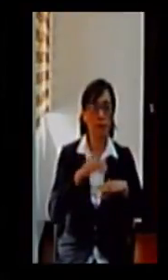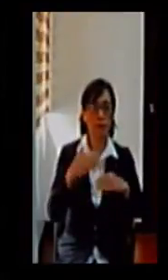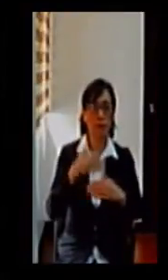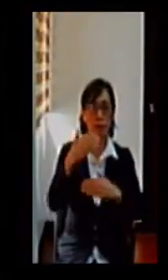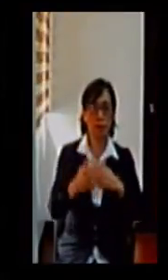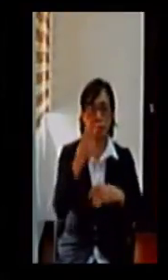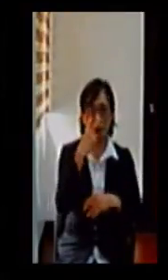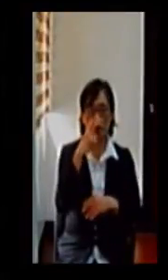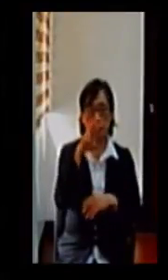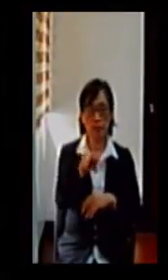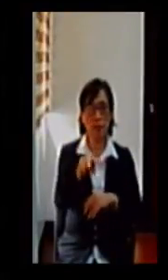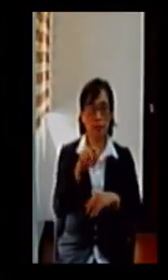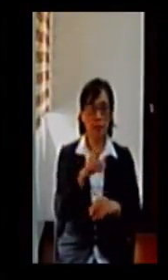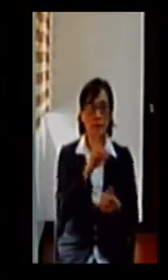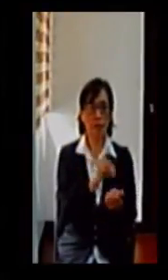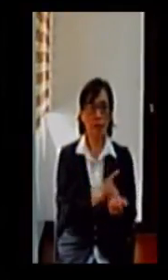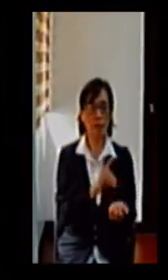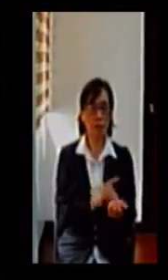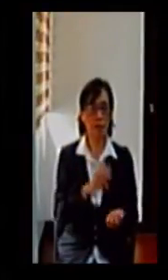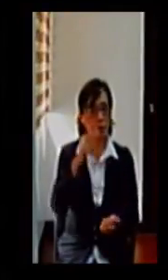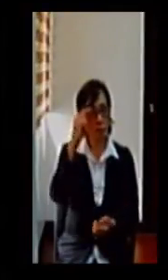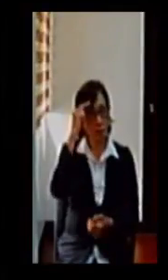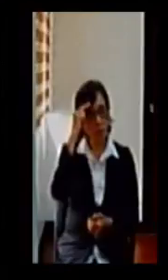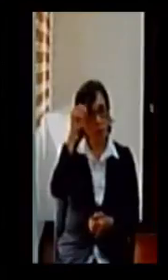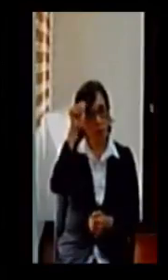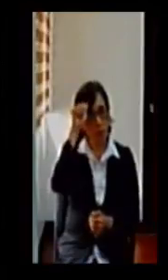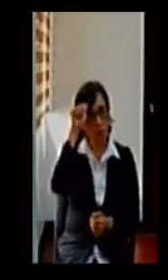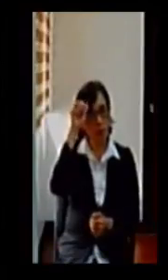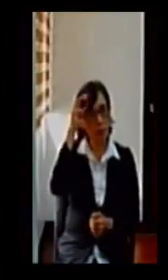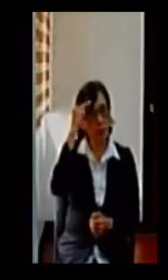witness, Dr. Neil Aldrin Maliari.